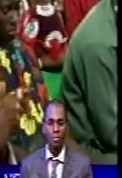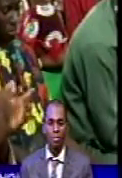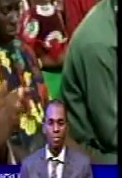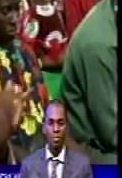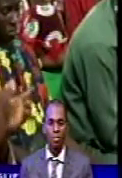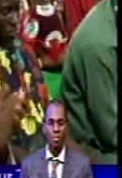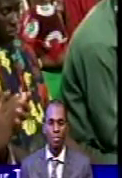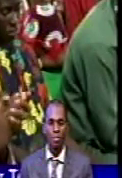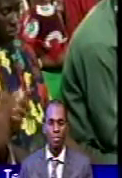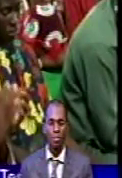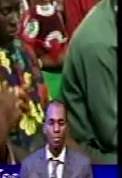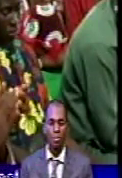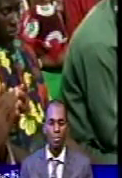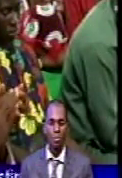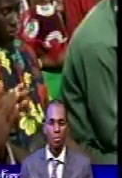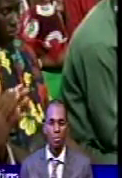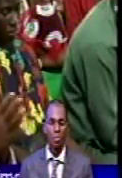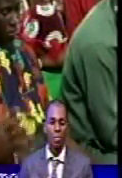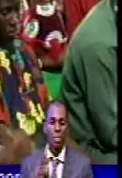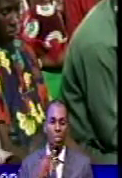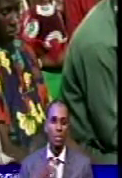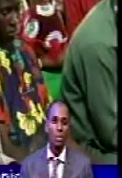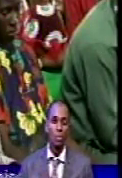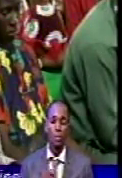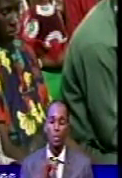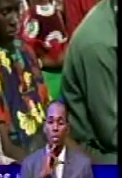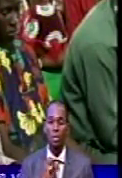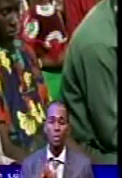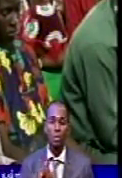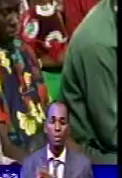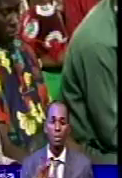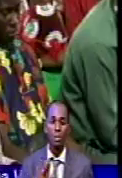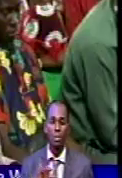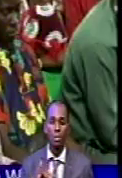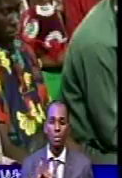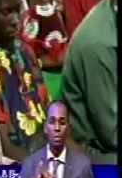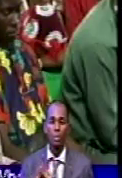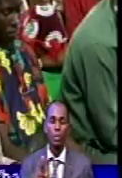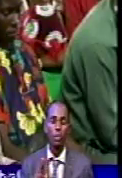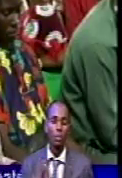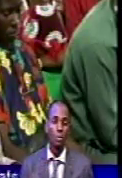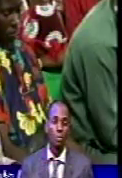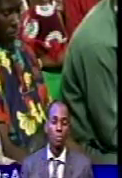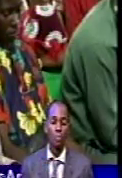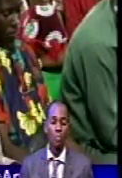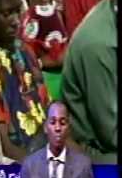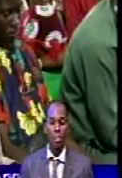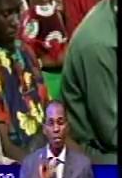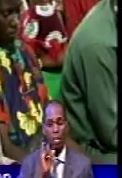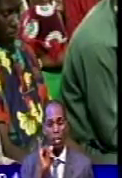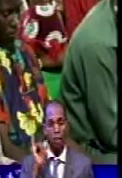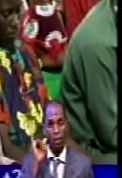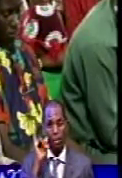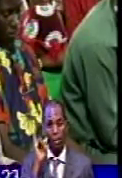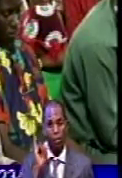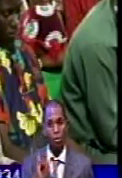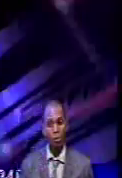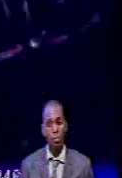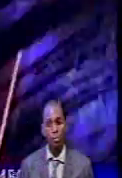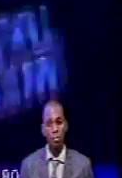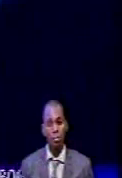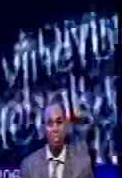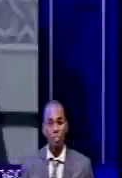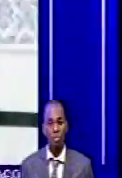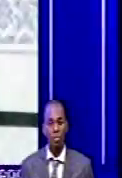And next we go to Calabar, still in south Nigeria. Calabar